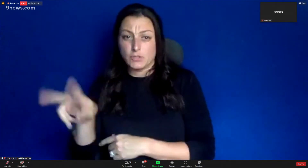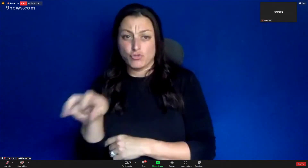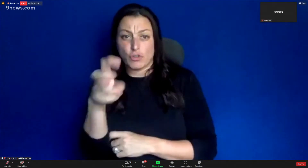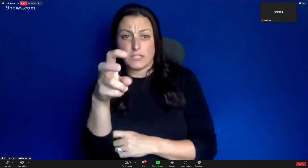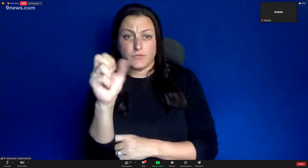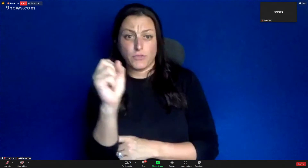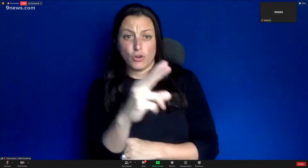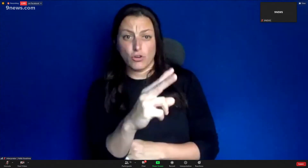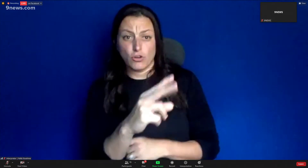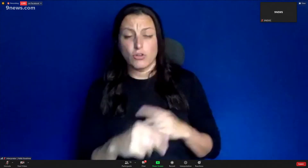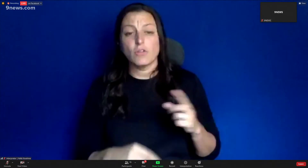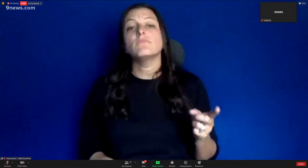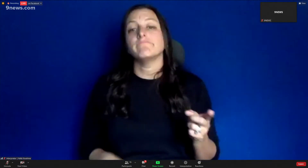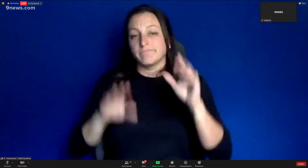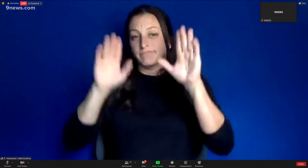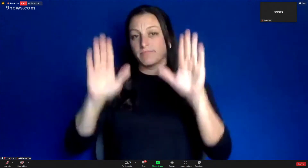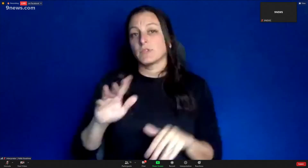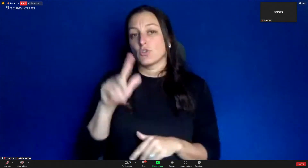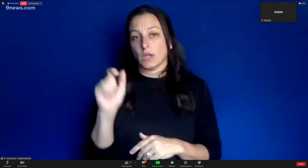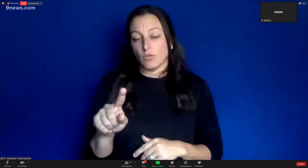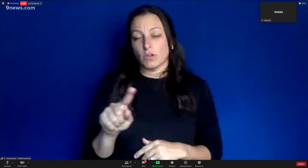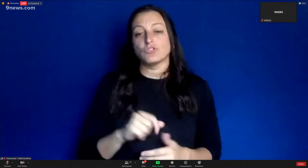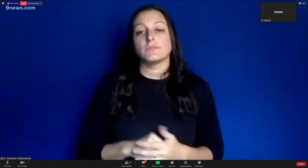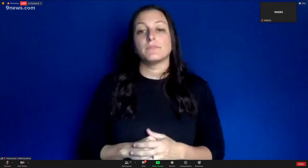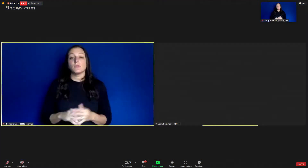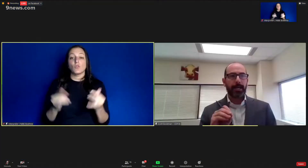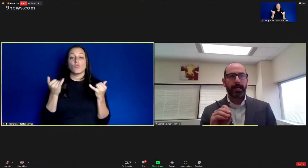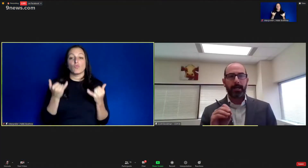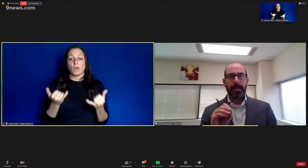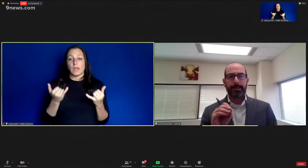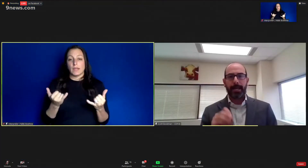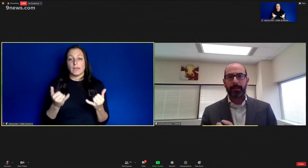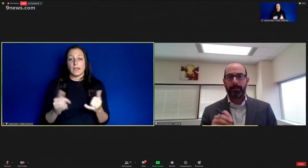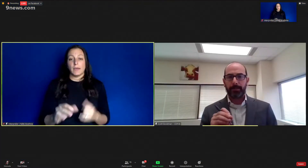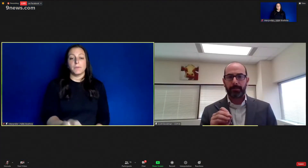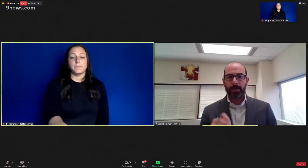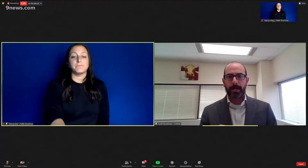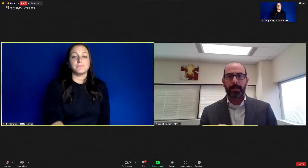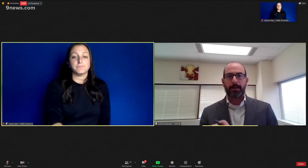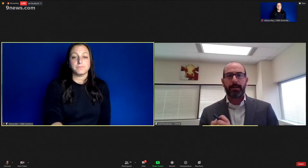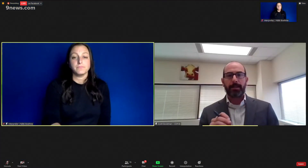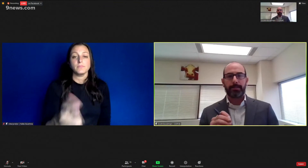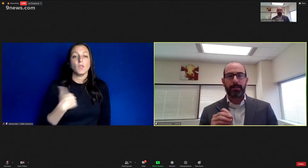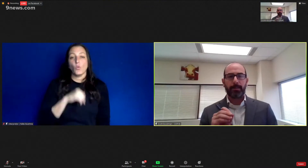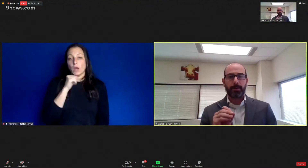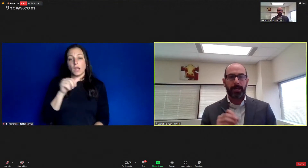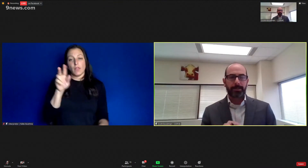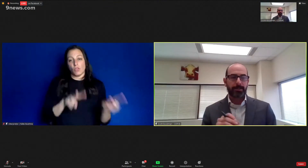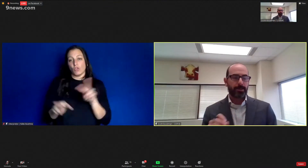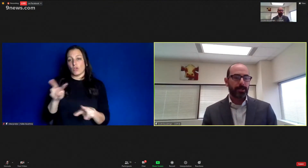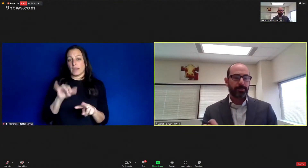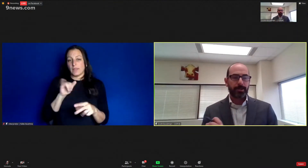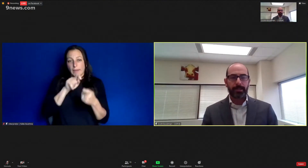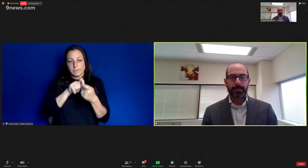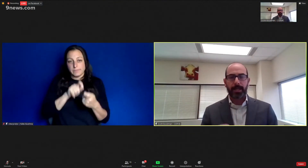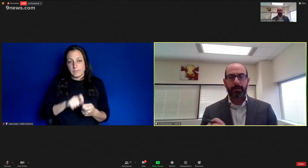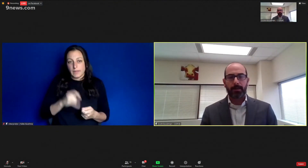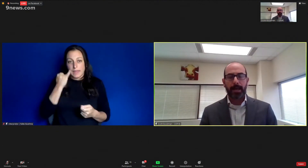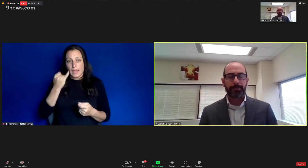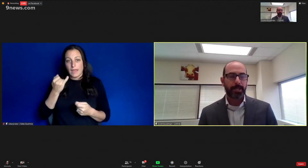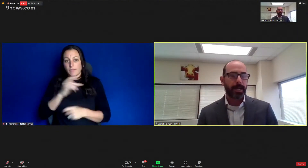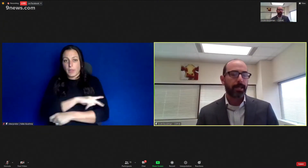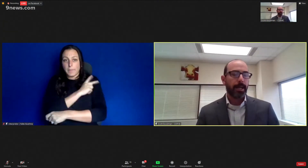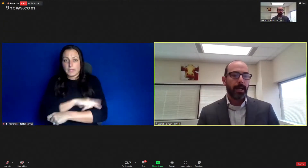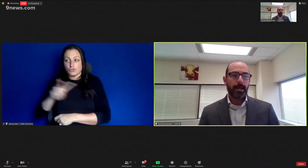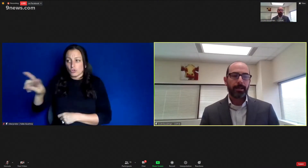It's a great question, Jessica. And right now, we're not looking at that level of granularity into whether patients are transferred in-state